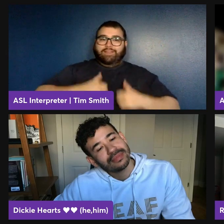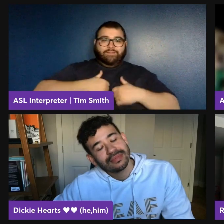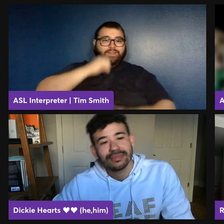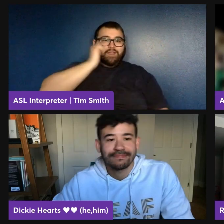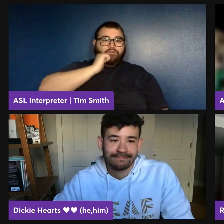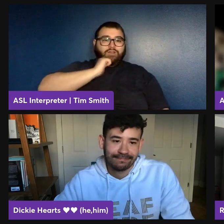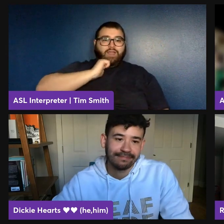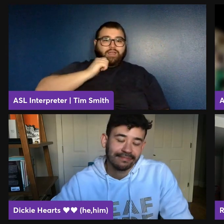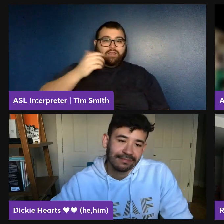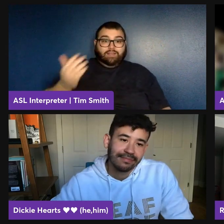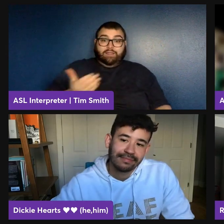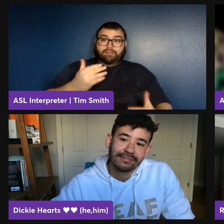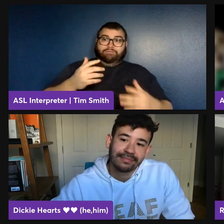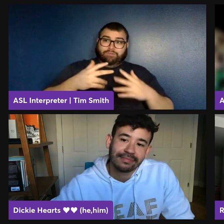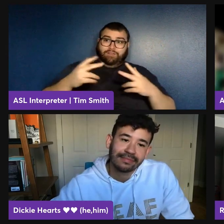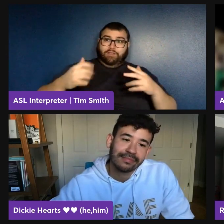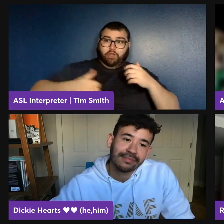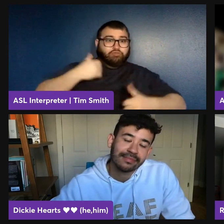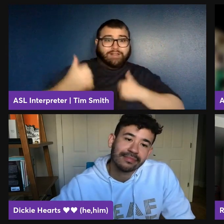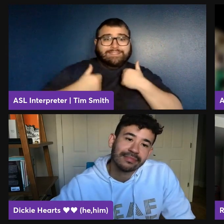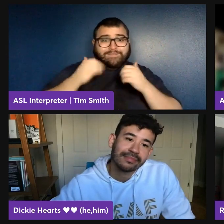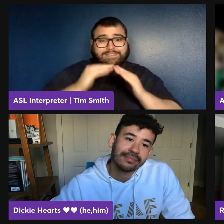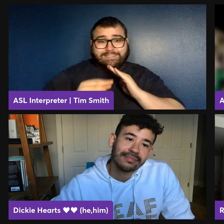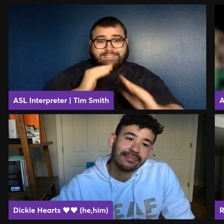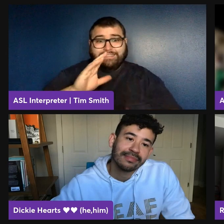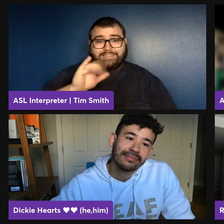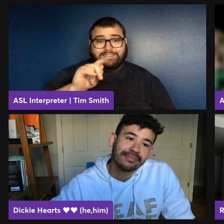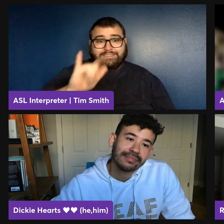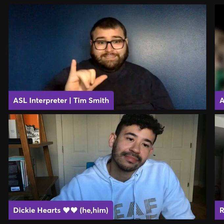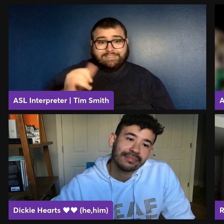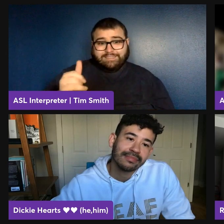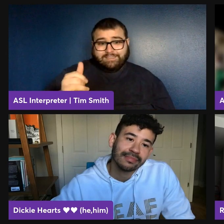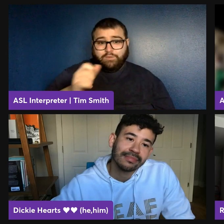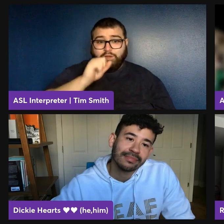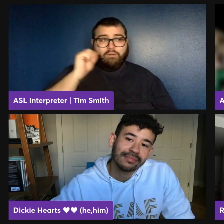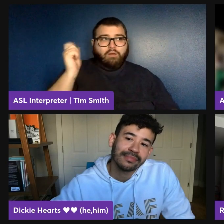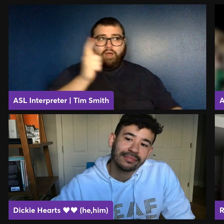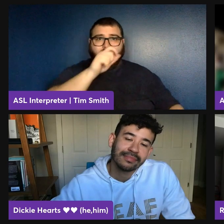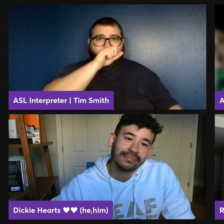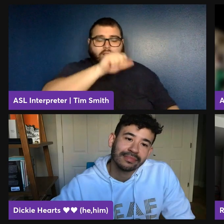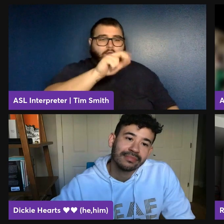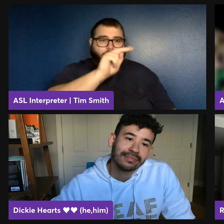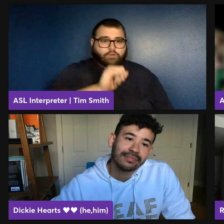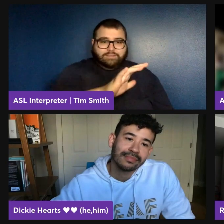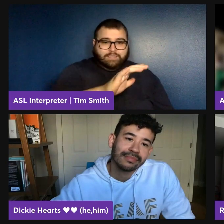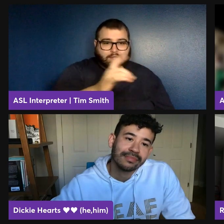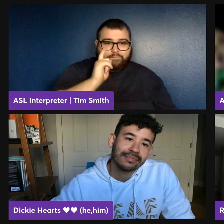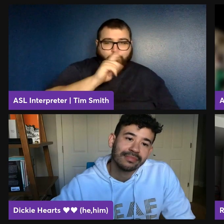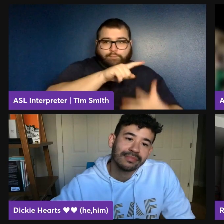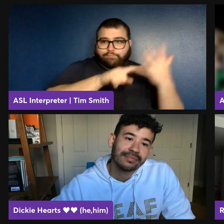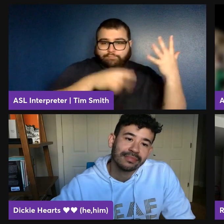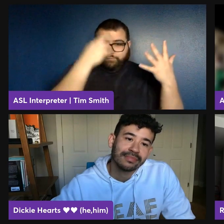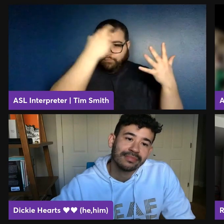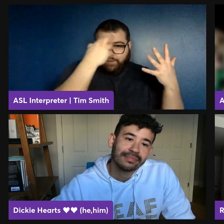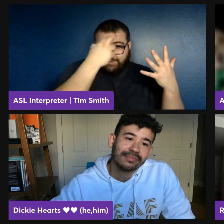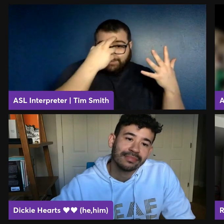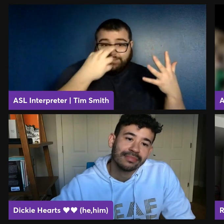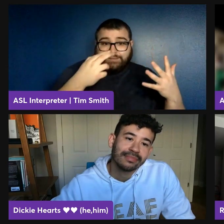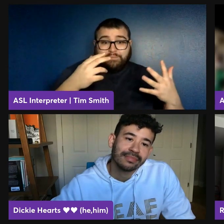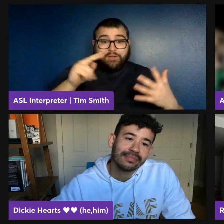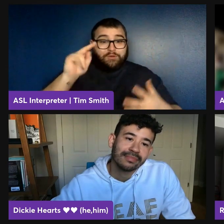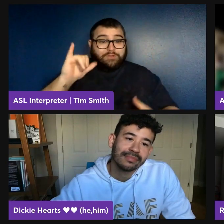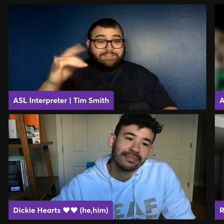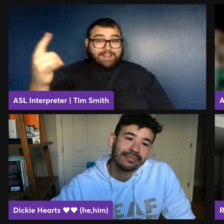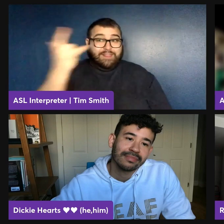life in a pretty aggressive city. I mean, we all love New York for all the reasons that we love New York, but New York doesn't always love you